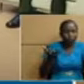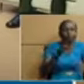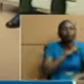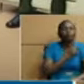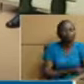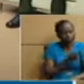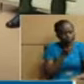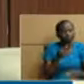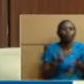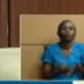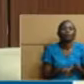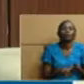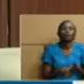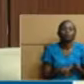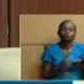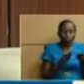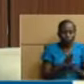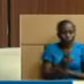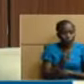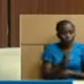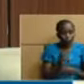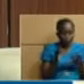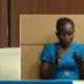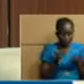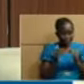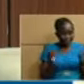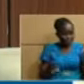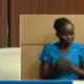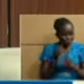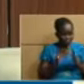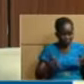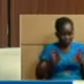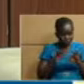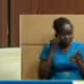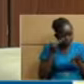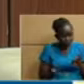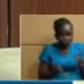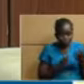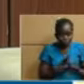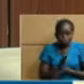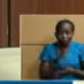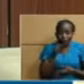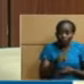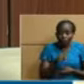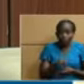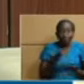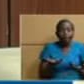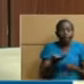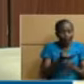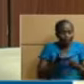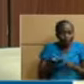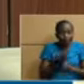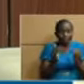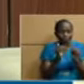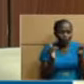And why this commission is very, very important, the Opportunities Commission, is that now, apart from moving from the analyzing policy desk